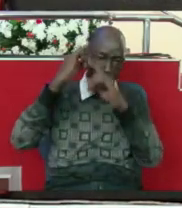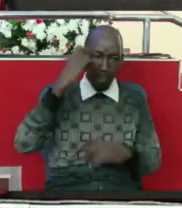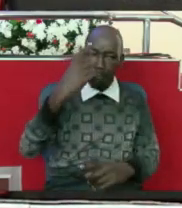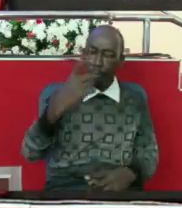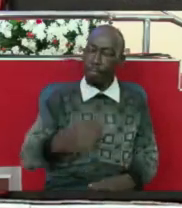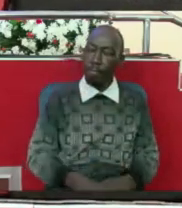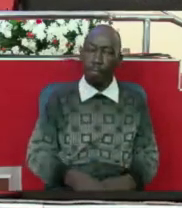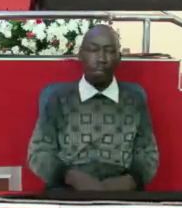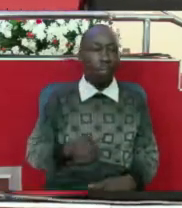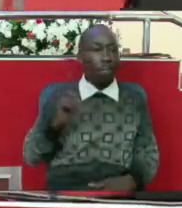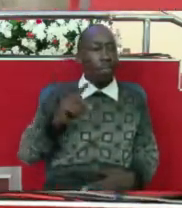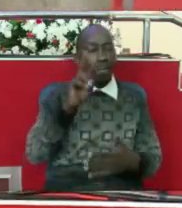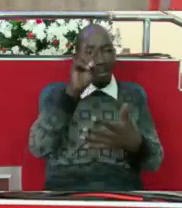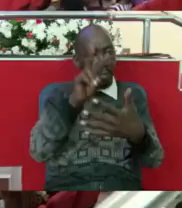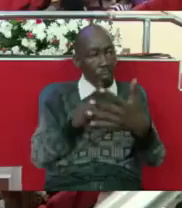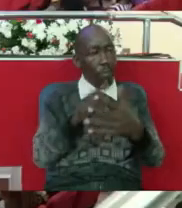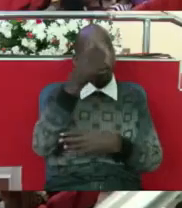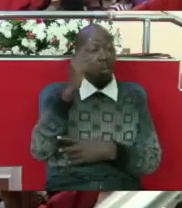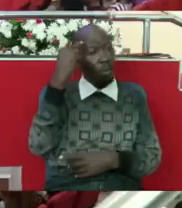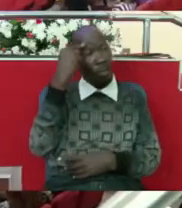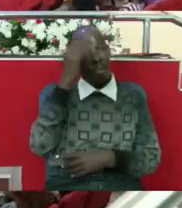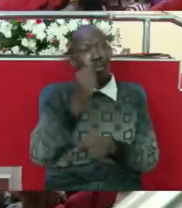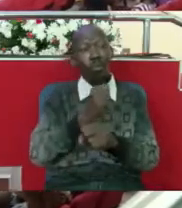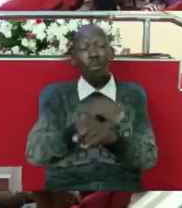And it was really God that was doing all the killing.